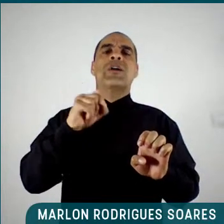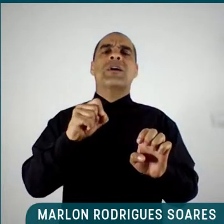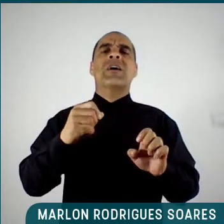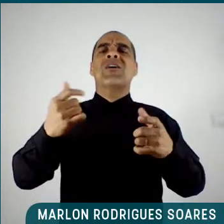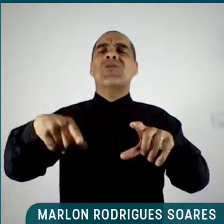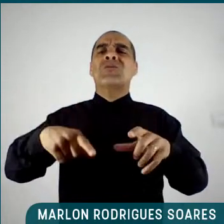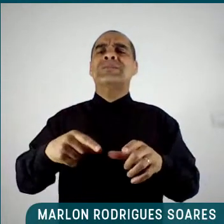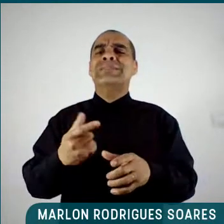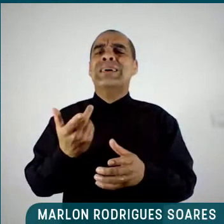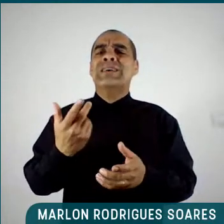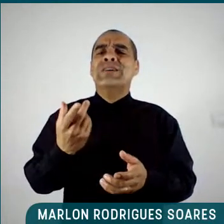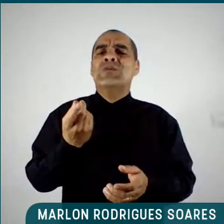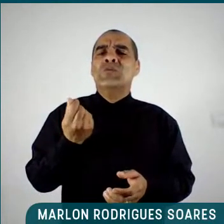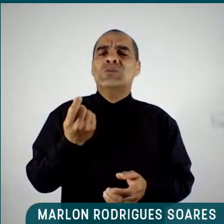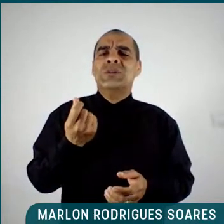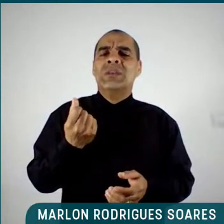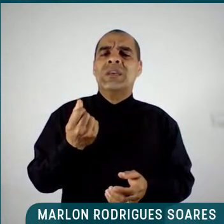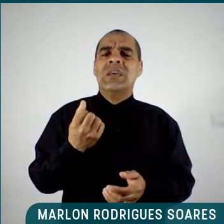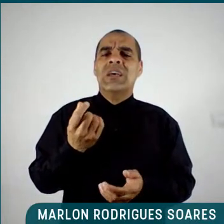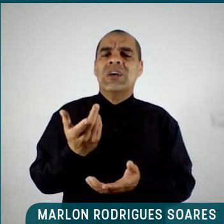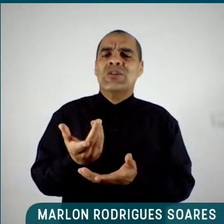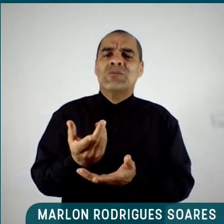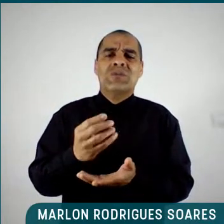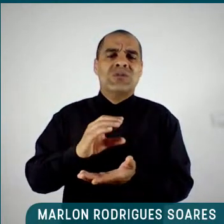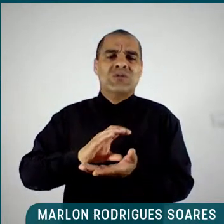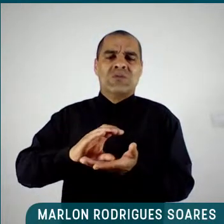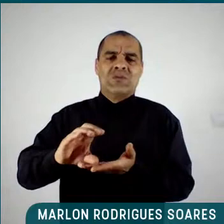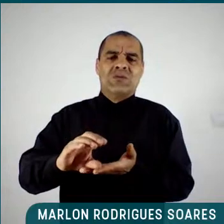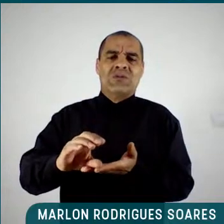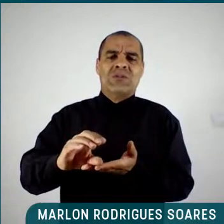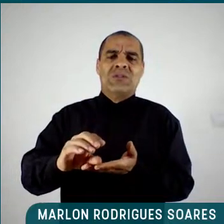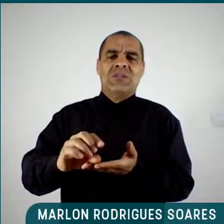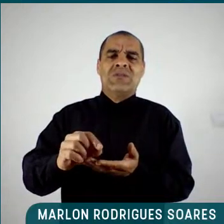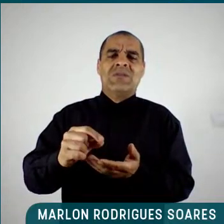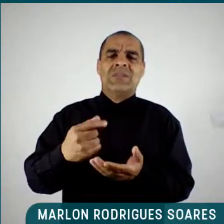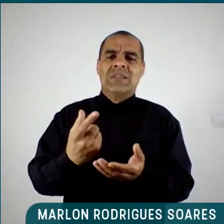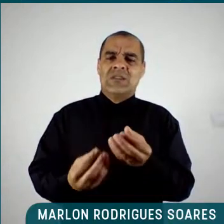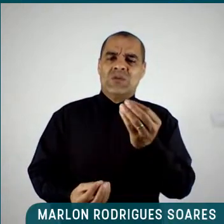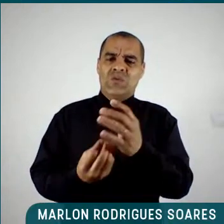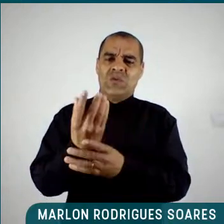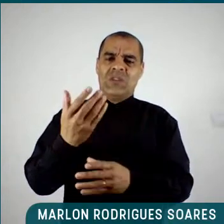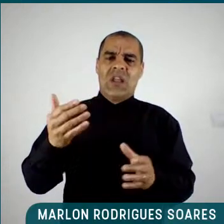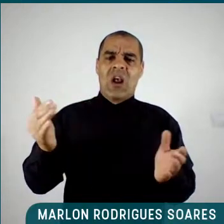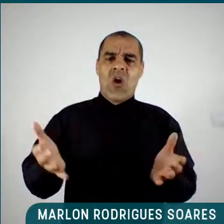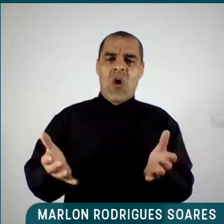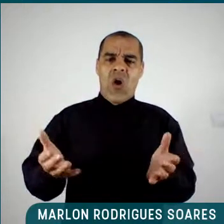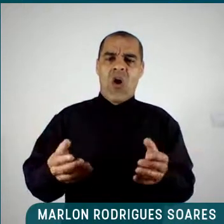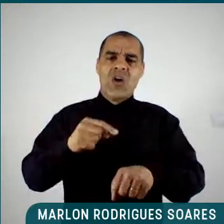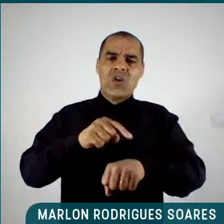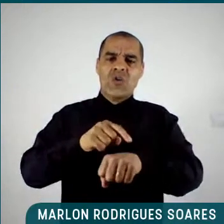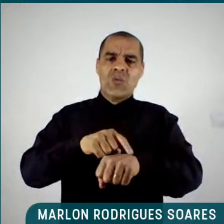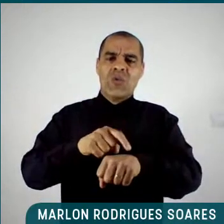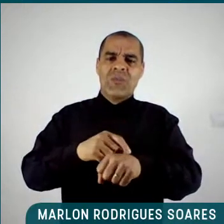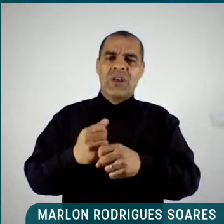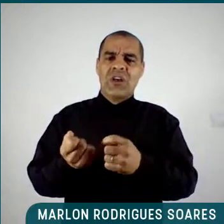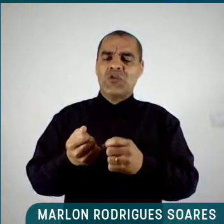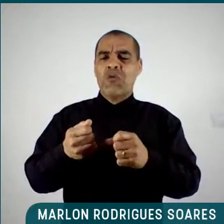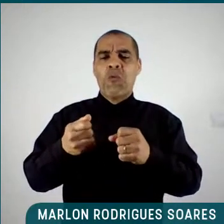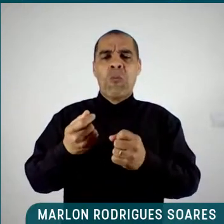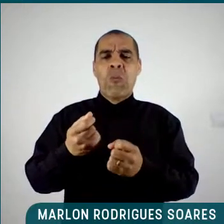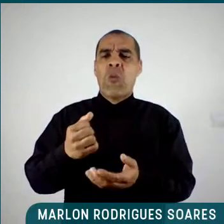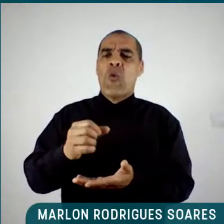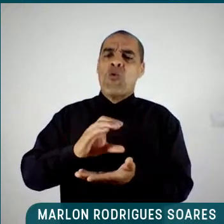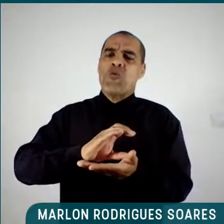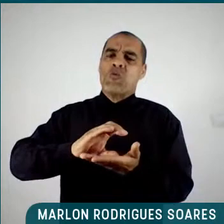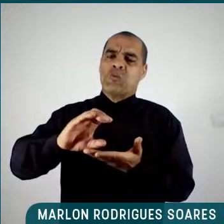dinheiro desses women that recursos que are estão business women, surgindo agora we de have forma to muito ask rápida? ourselves, where are Onde está going sendo the money? feito? Where Onde vai to chegar